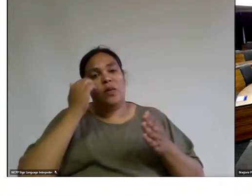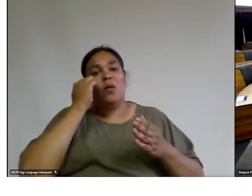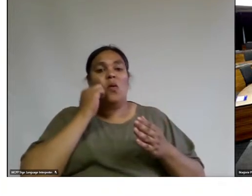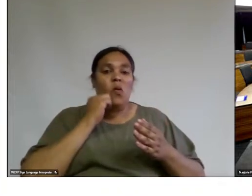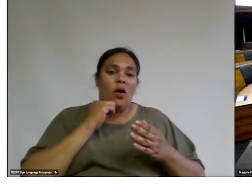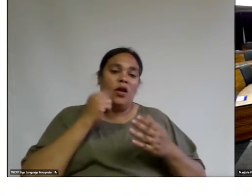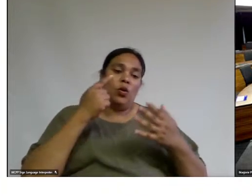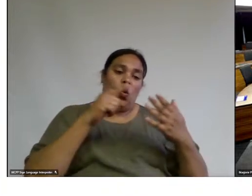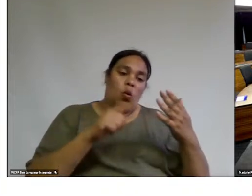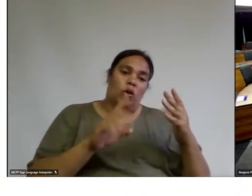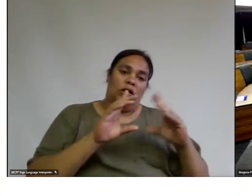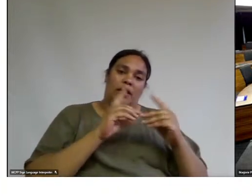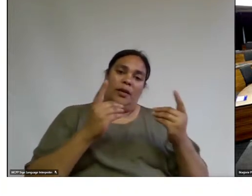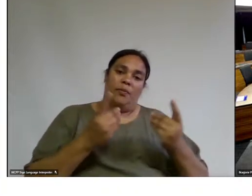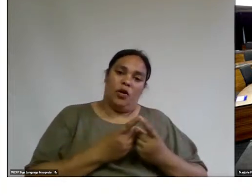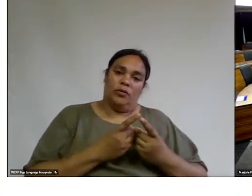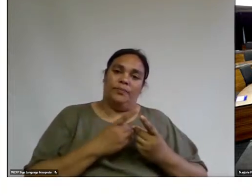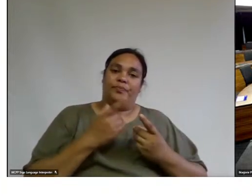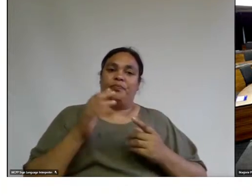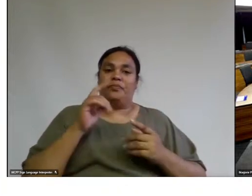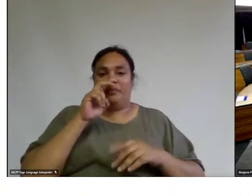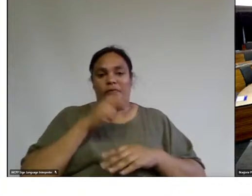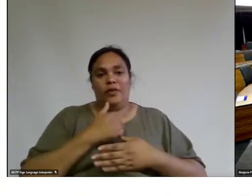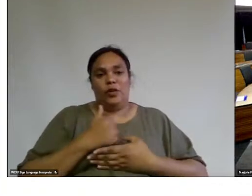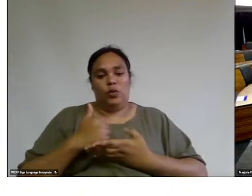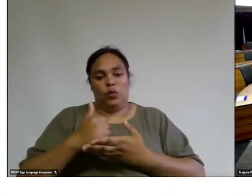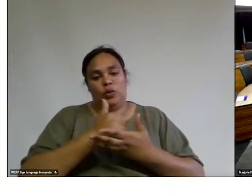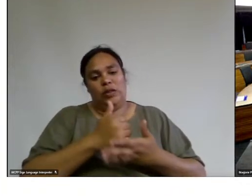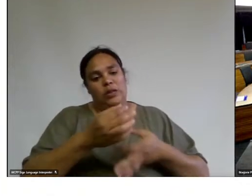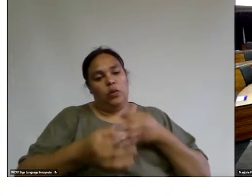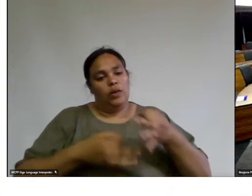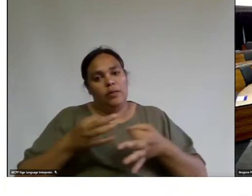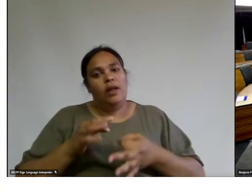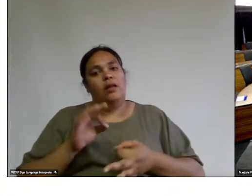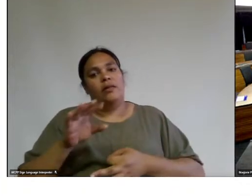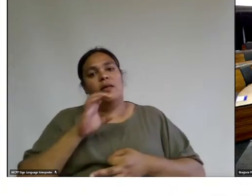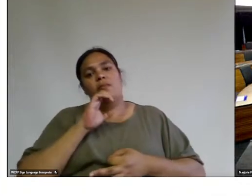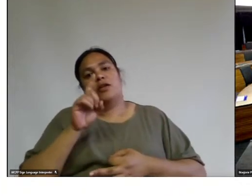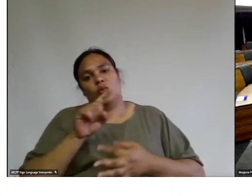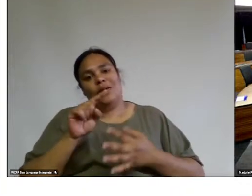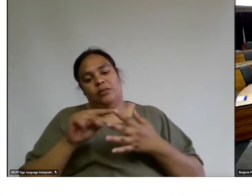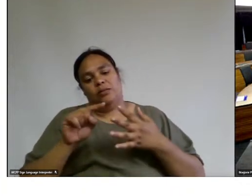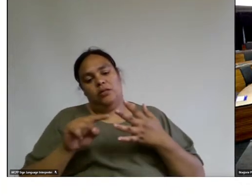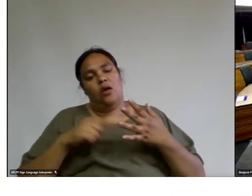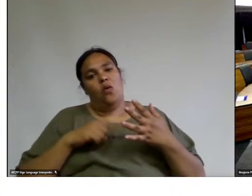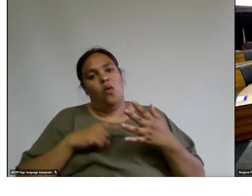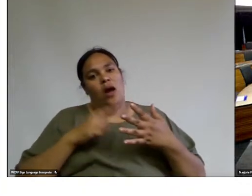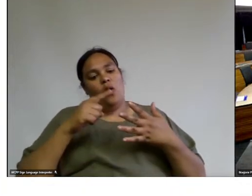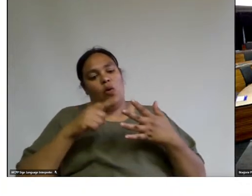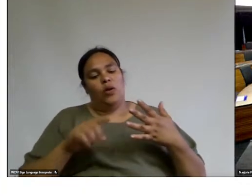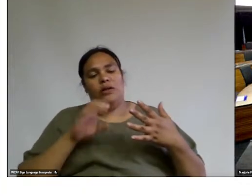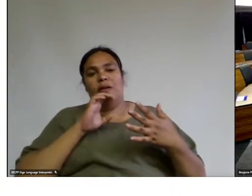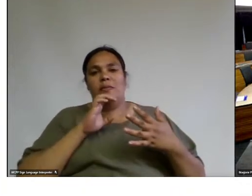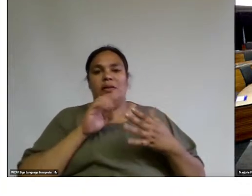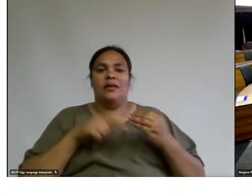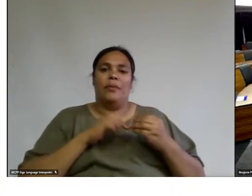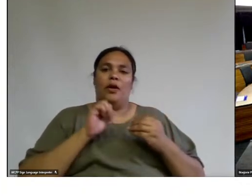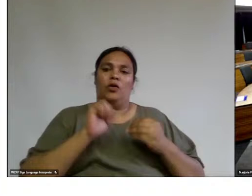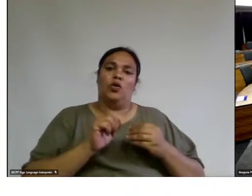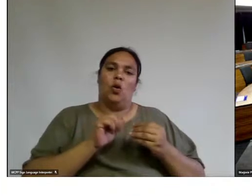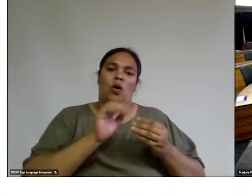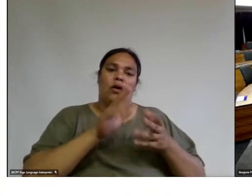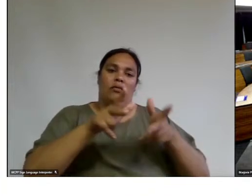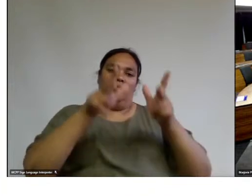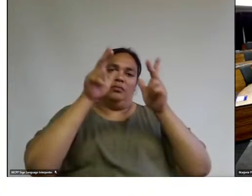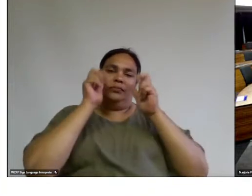to audit the departments, and they have to sit down to explain what do they mean, because all the time it's a matter of the